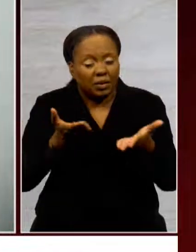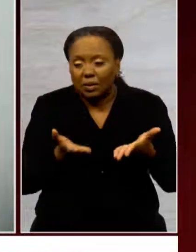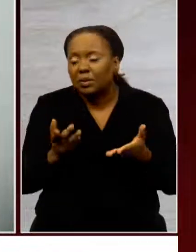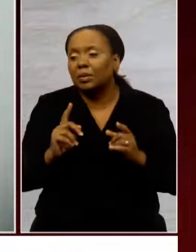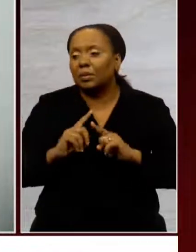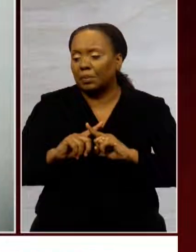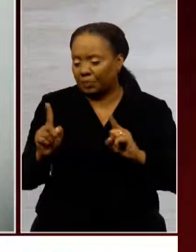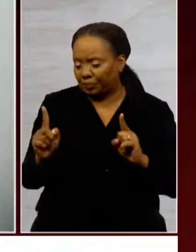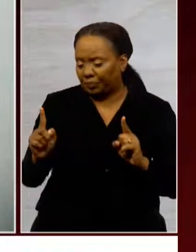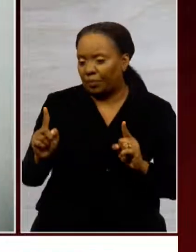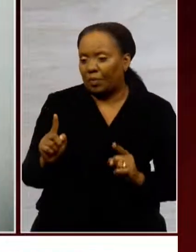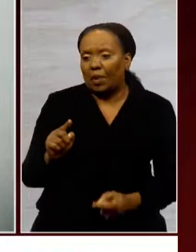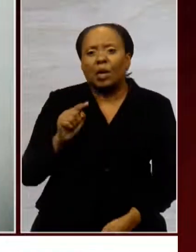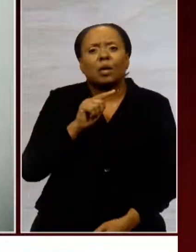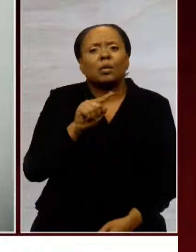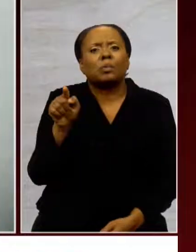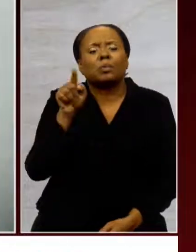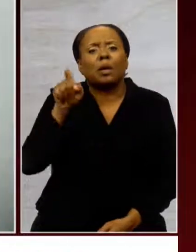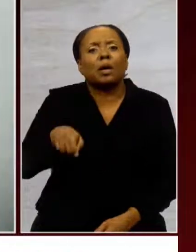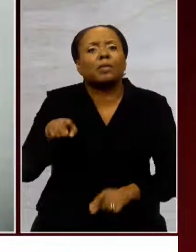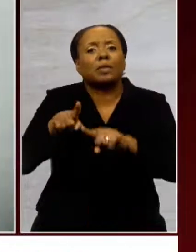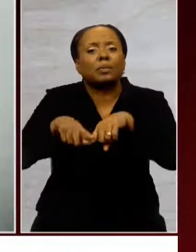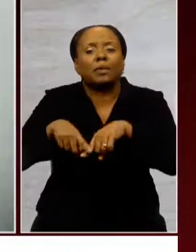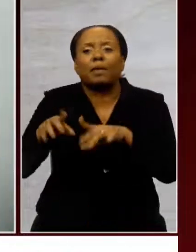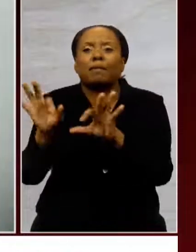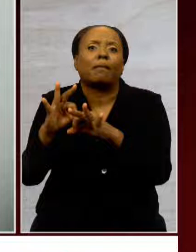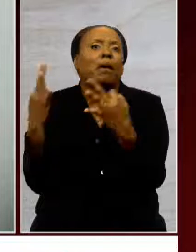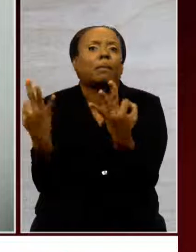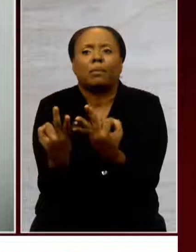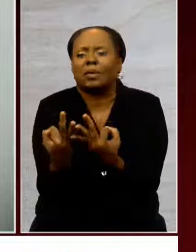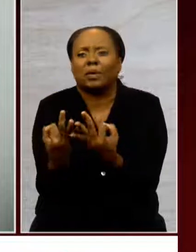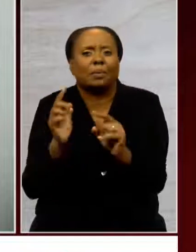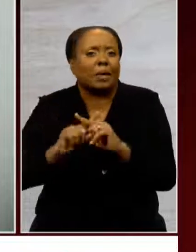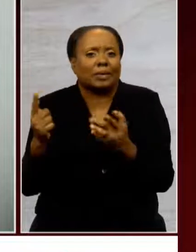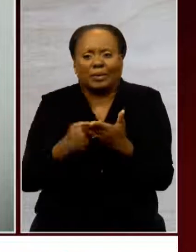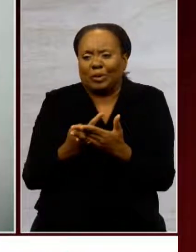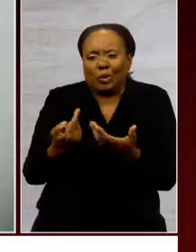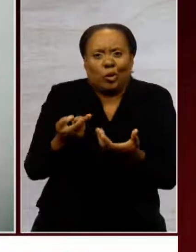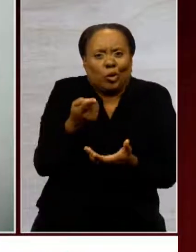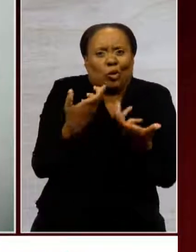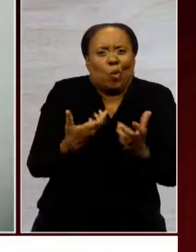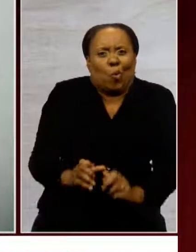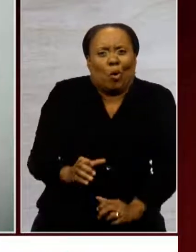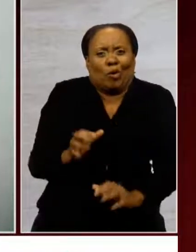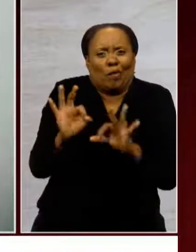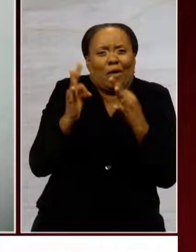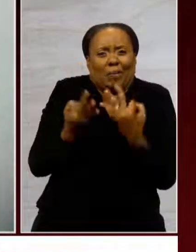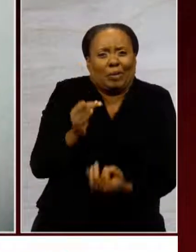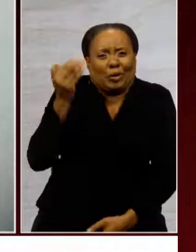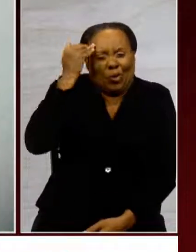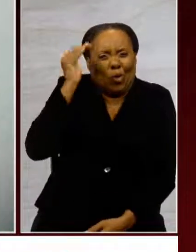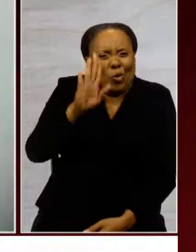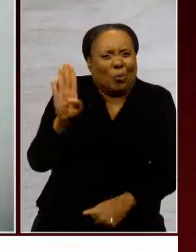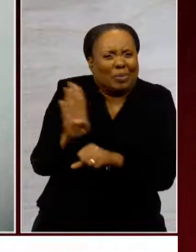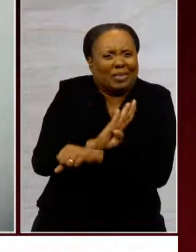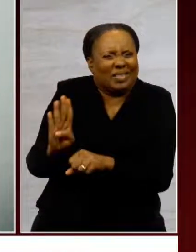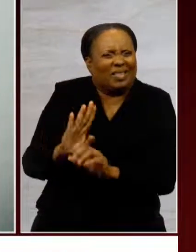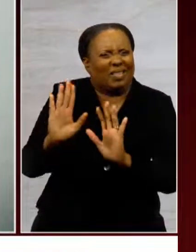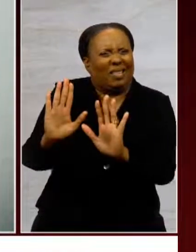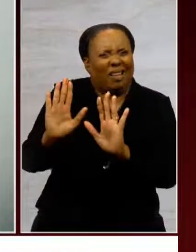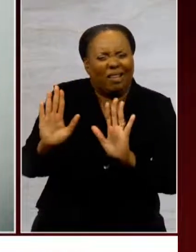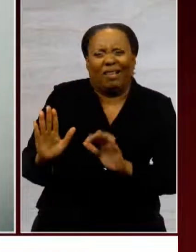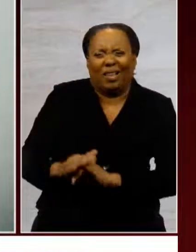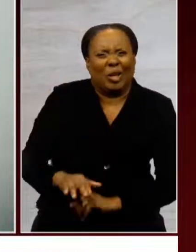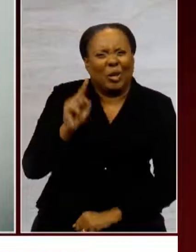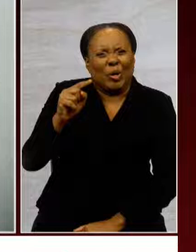way that you must depend on family members or others to take care of your personal business for you. Right. Simply because